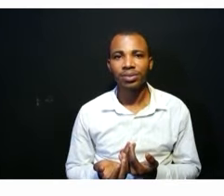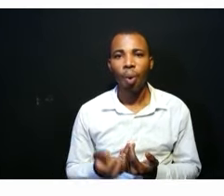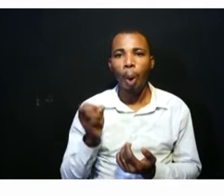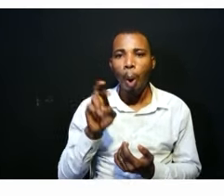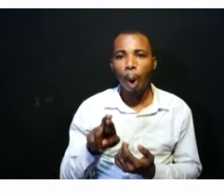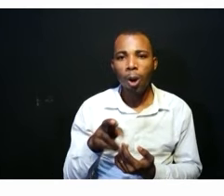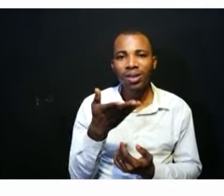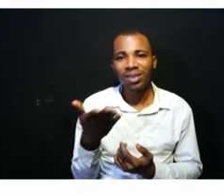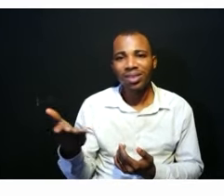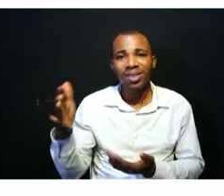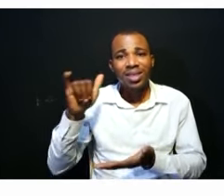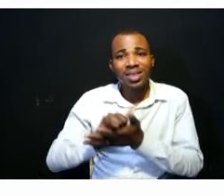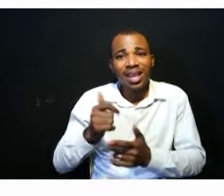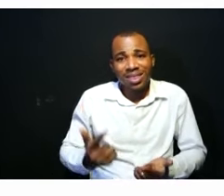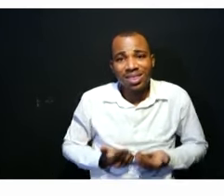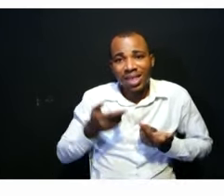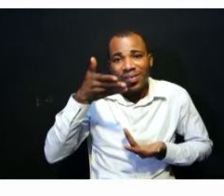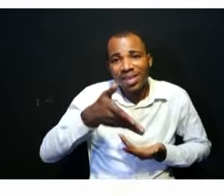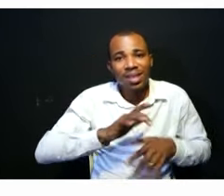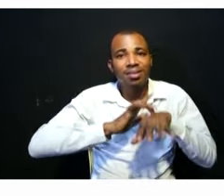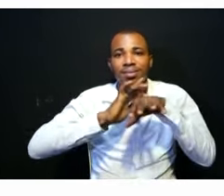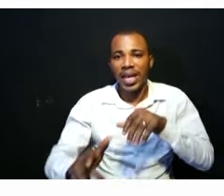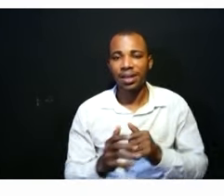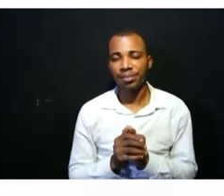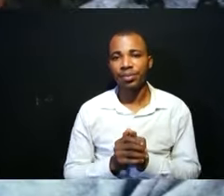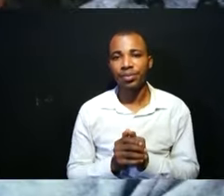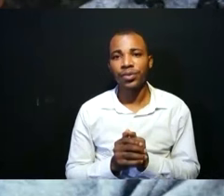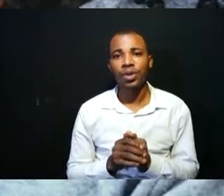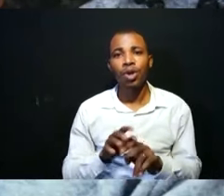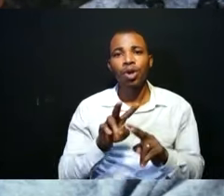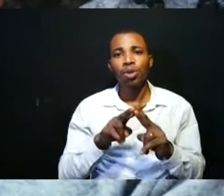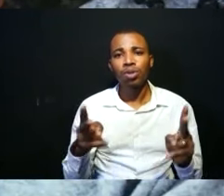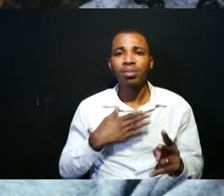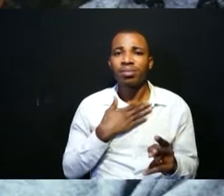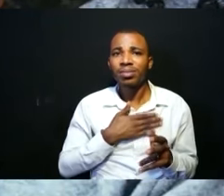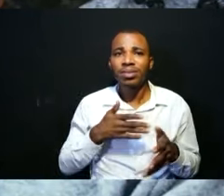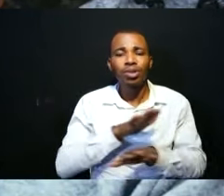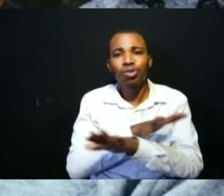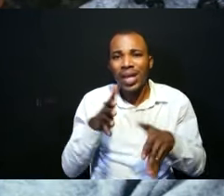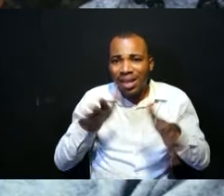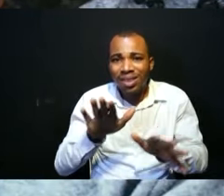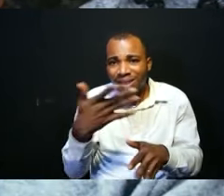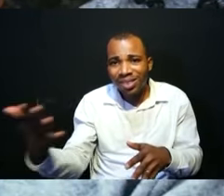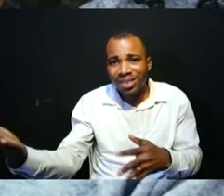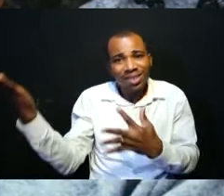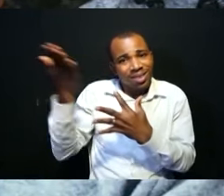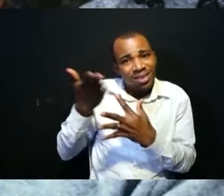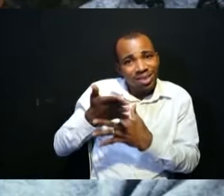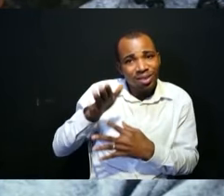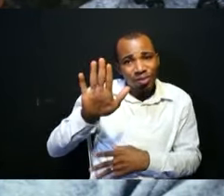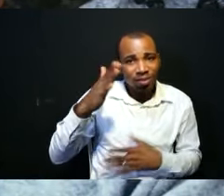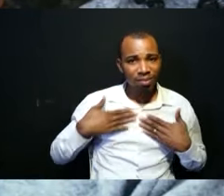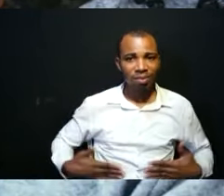animate object. So do not allow things to destroy your body.